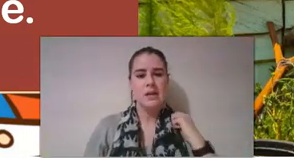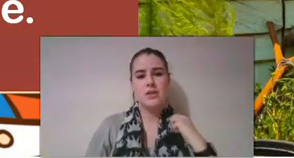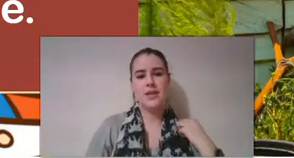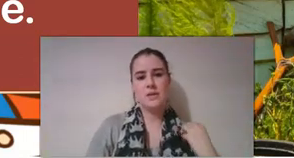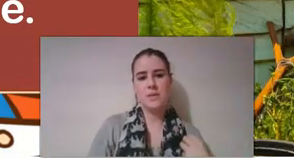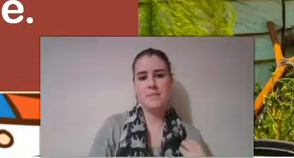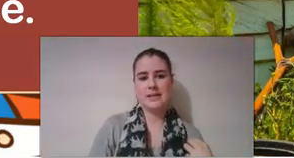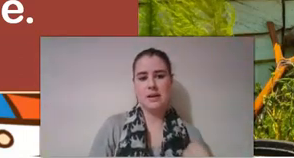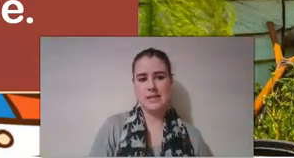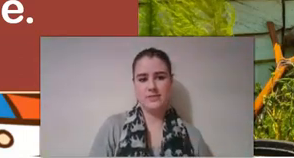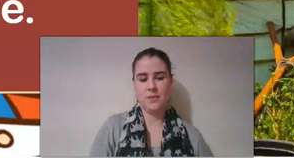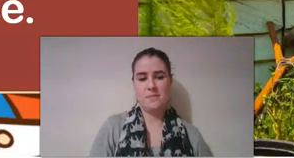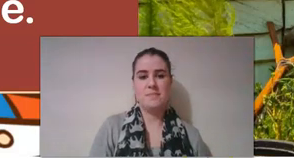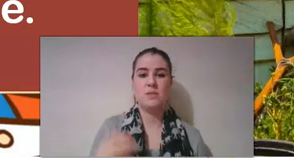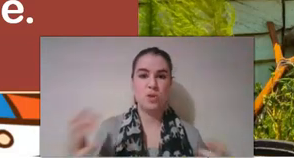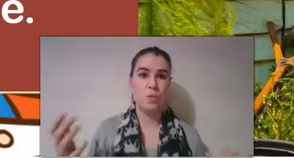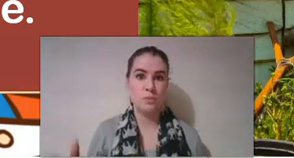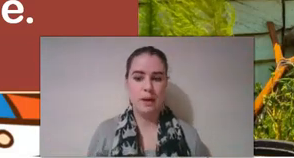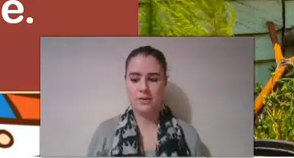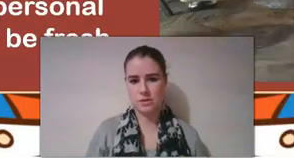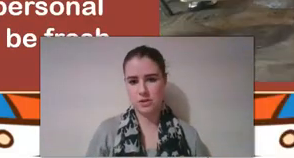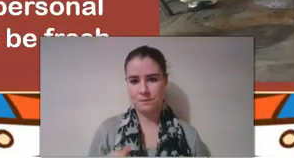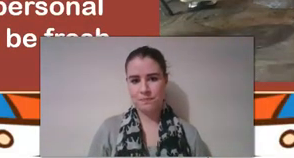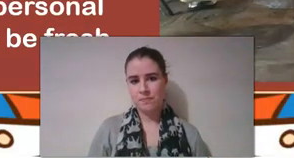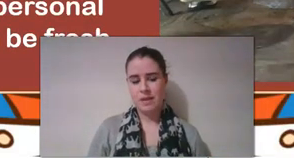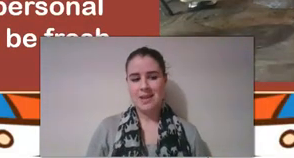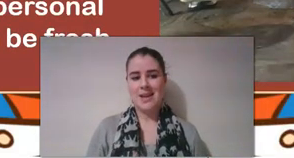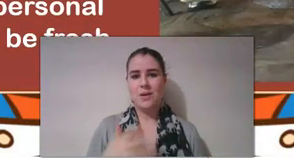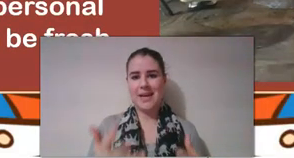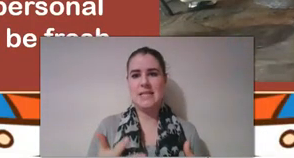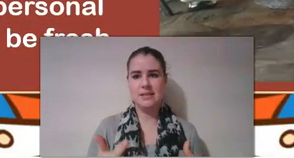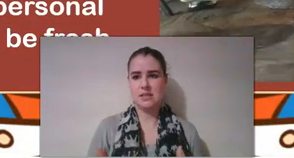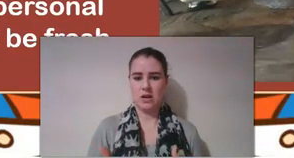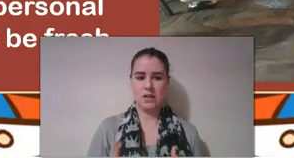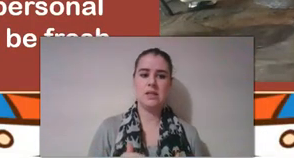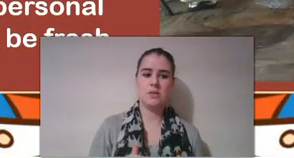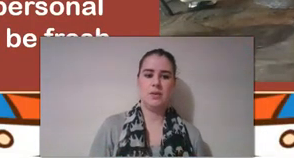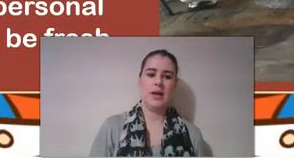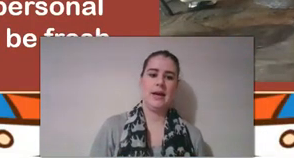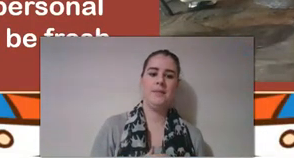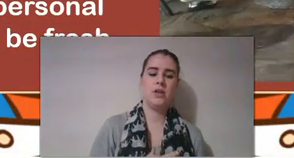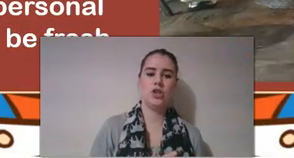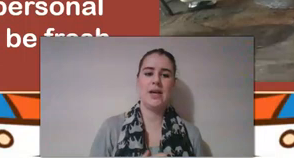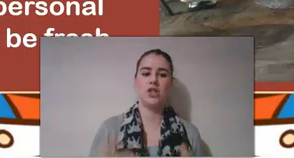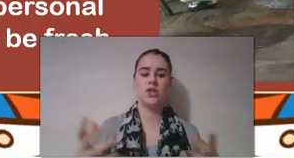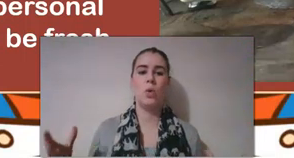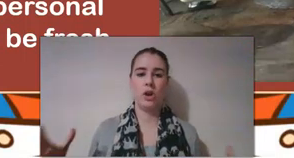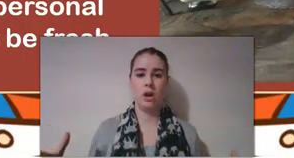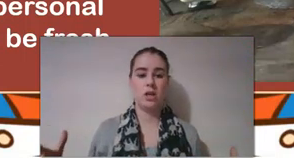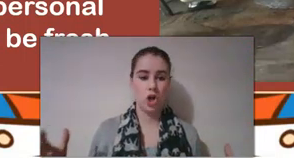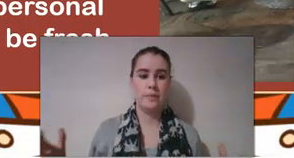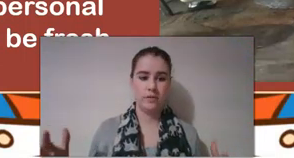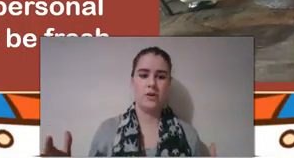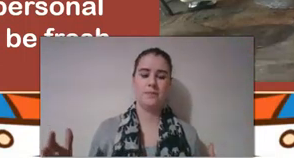Okay, so these would have been made slightly differently where they've been made with the wooden panels. Now, inside, okay, they usually had just the